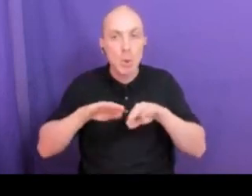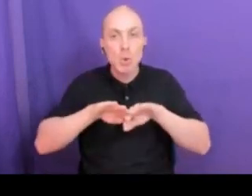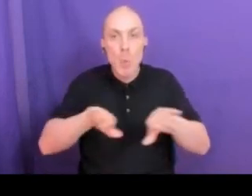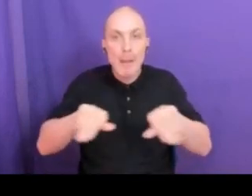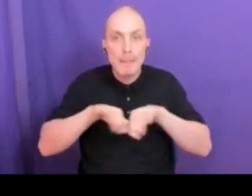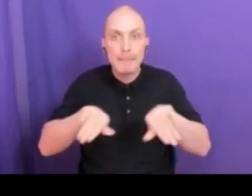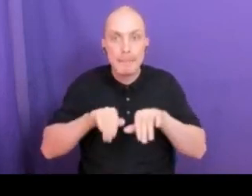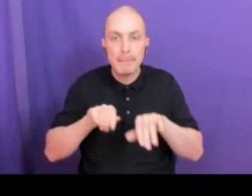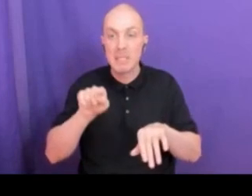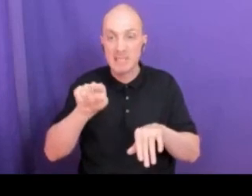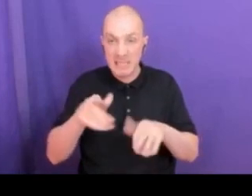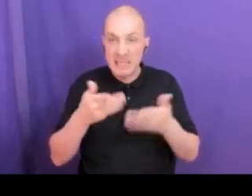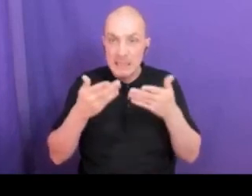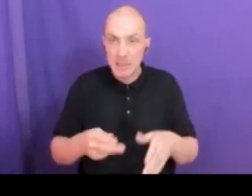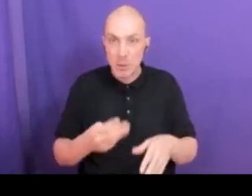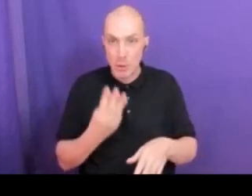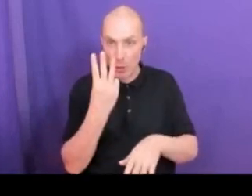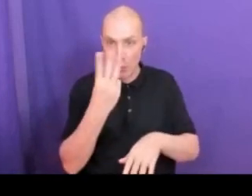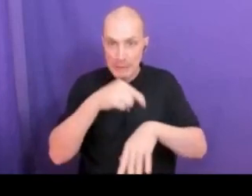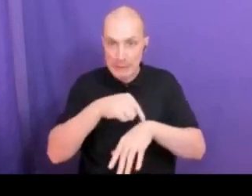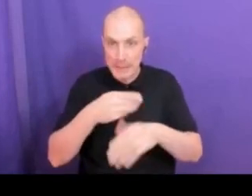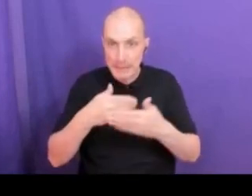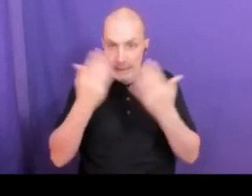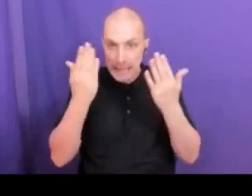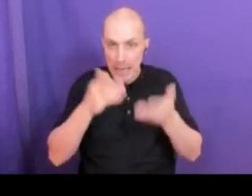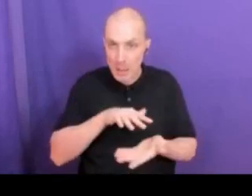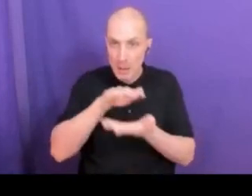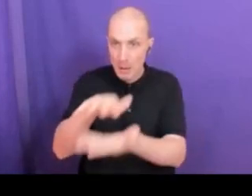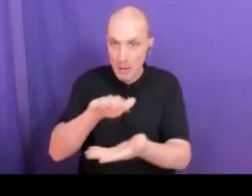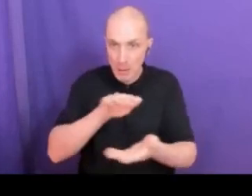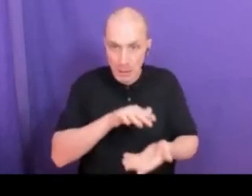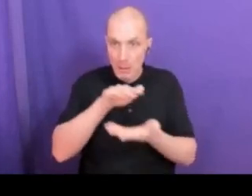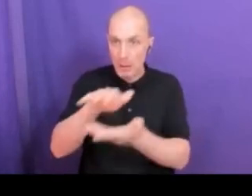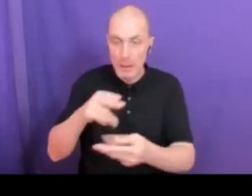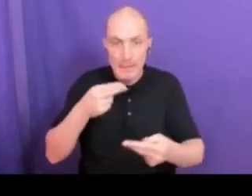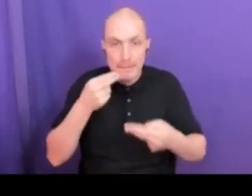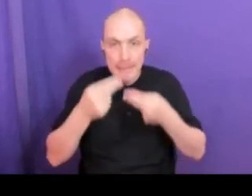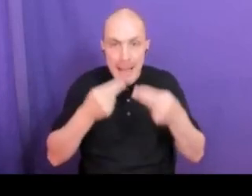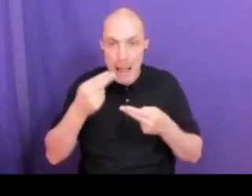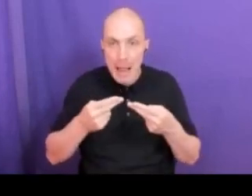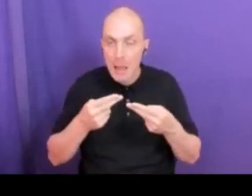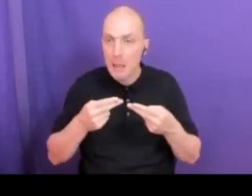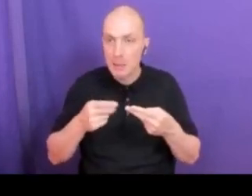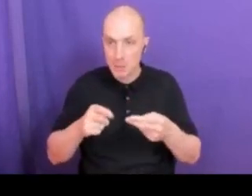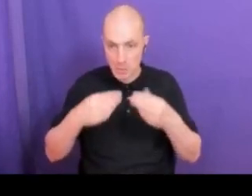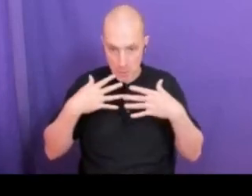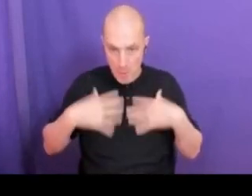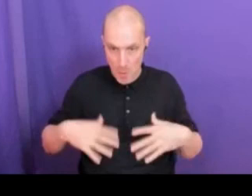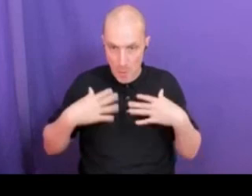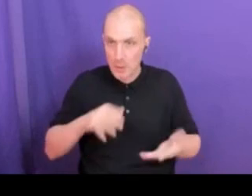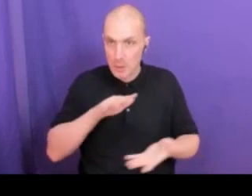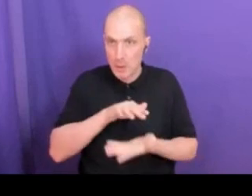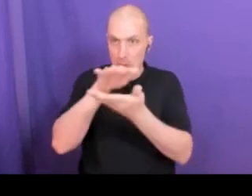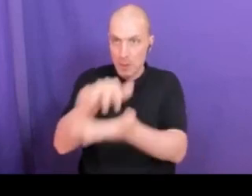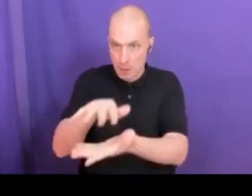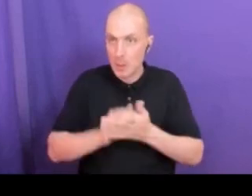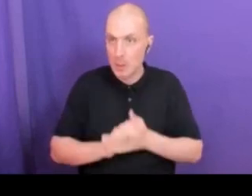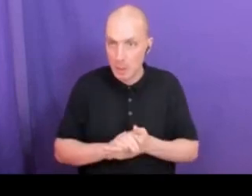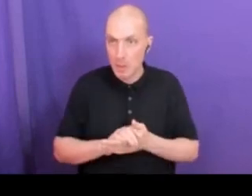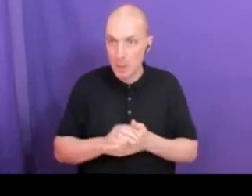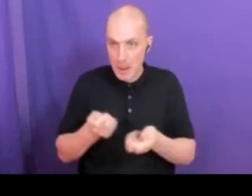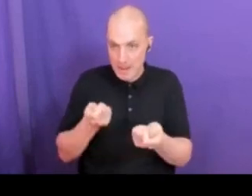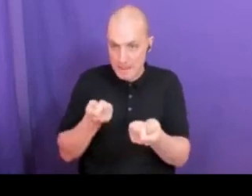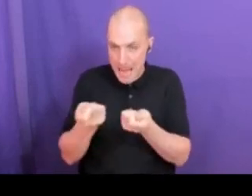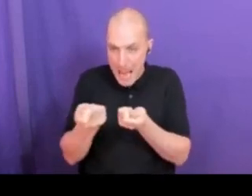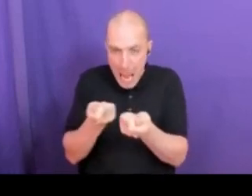day and said, here's your kit. So they're very well managed. Not all teams, we can't broaden, but there's just the sporting world